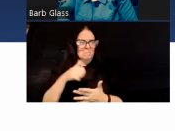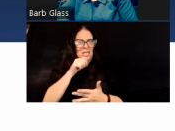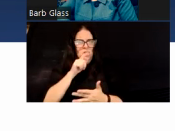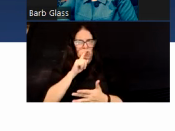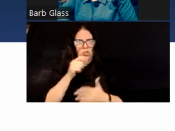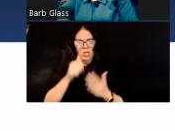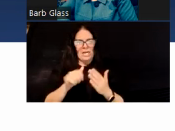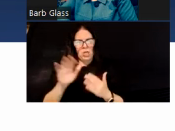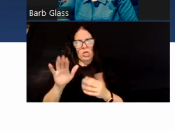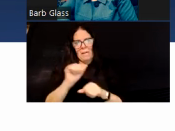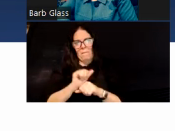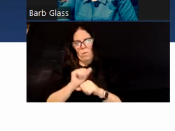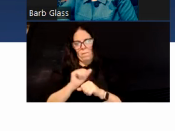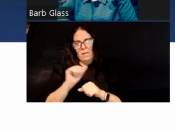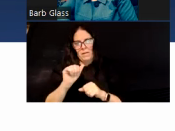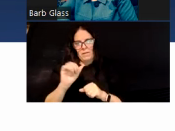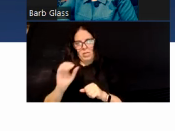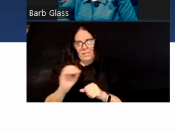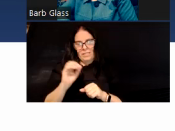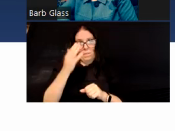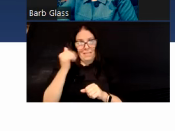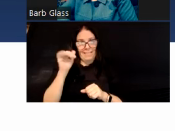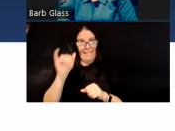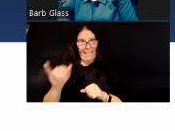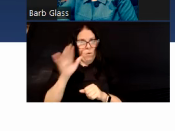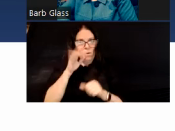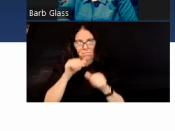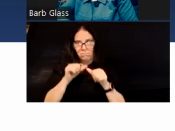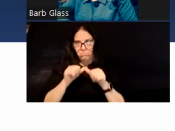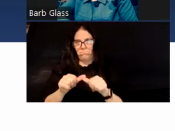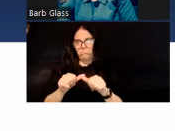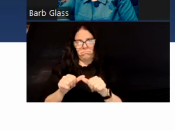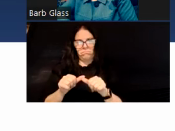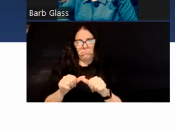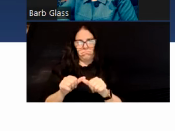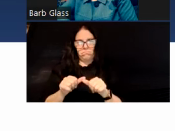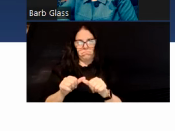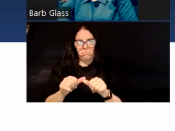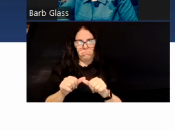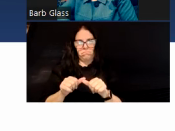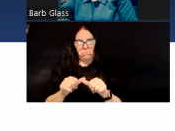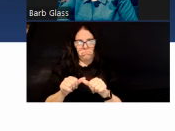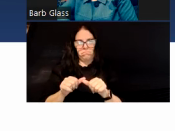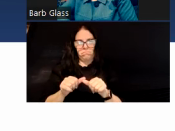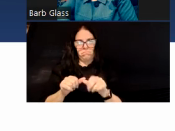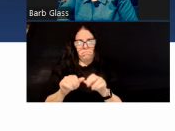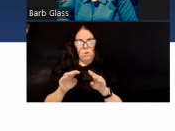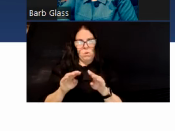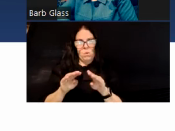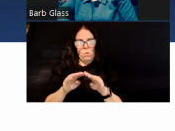Ontario case, because that stays open, that the kind of the bucket case stays